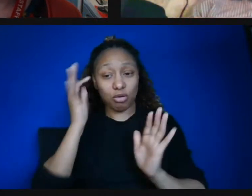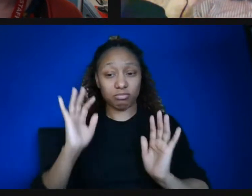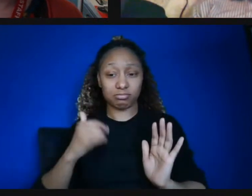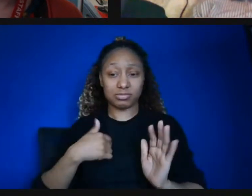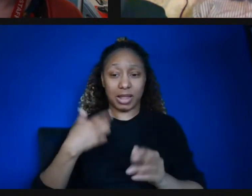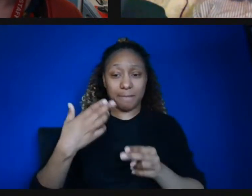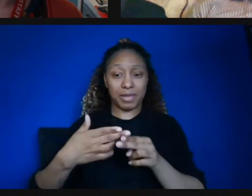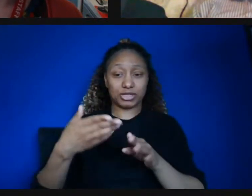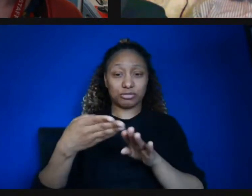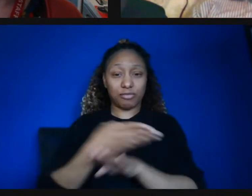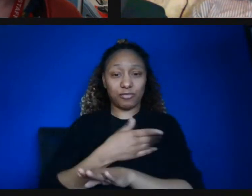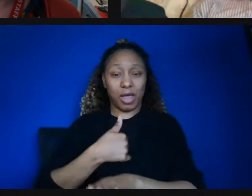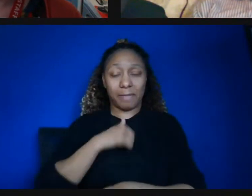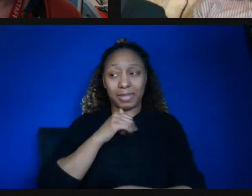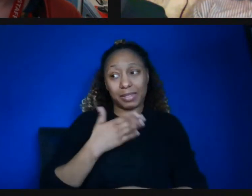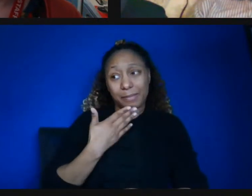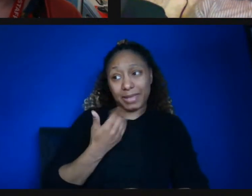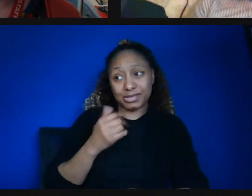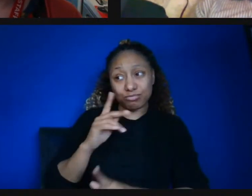not one of the best people to answer this.